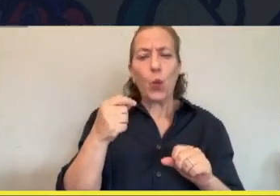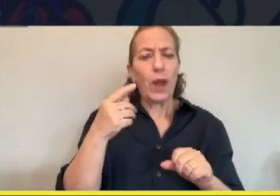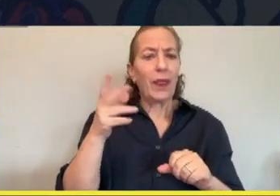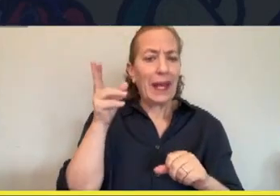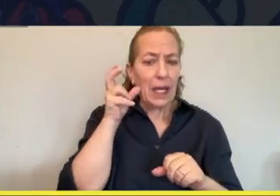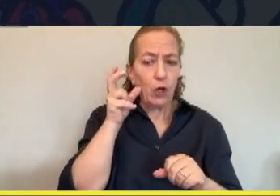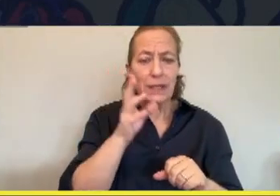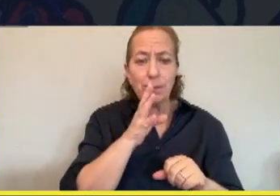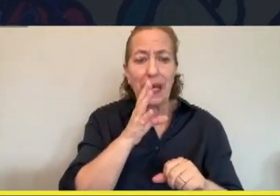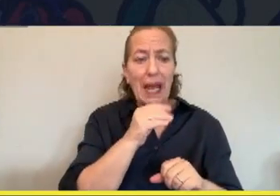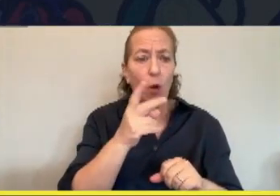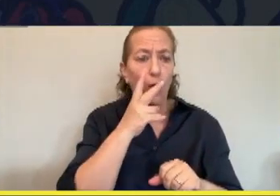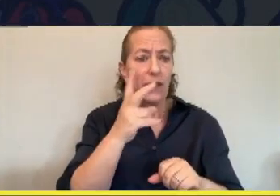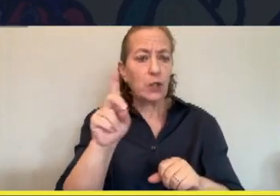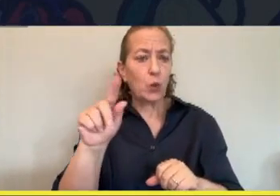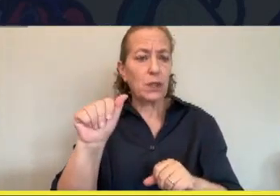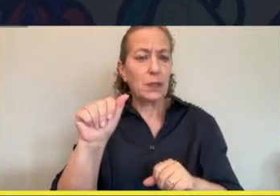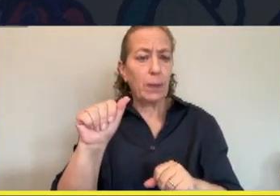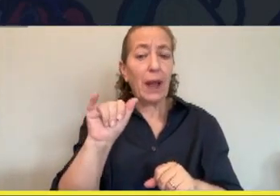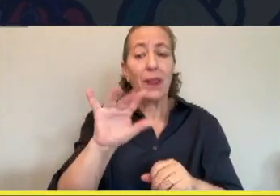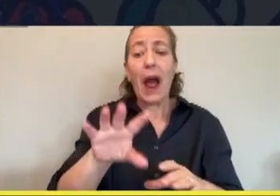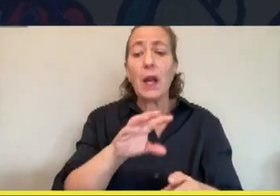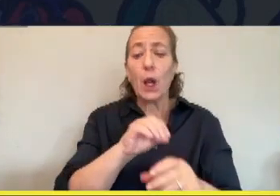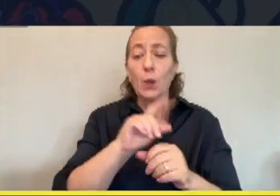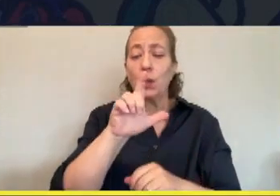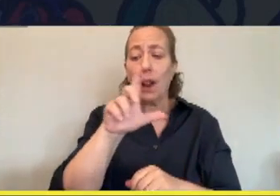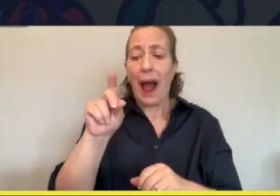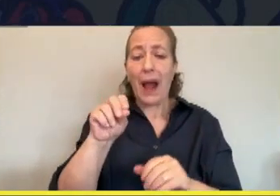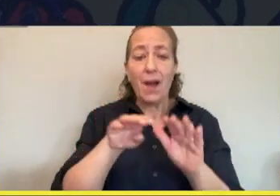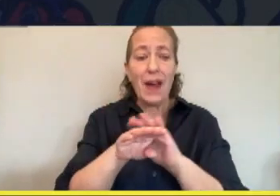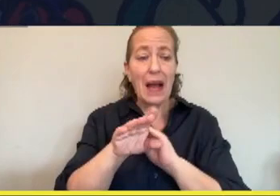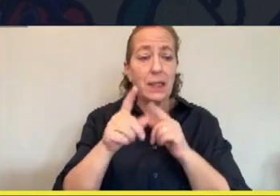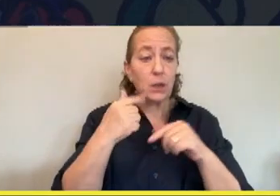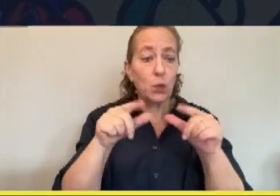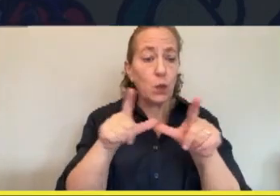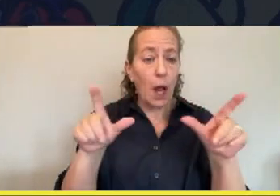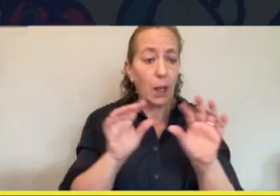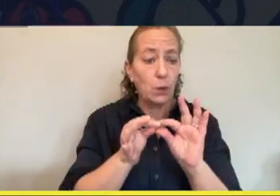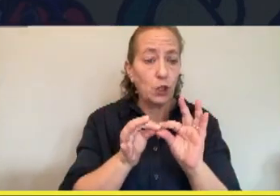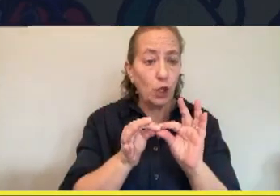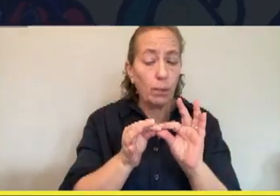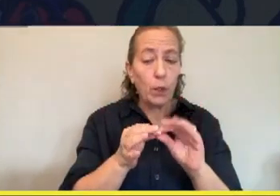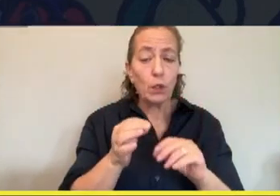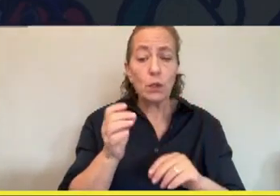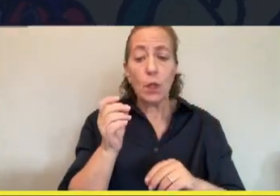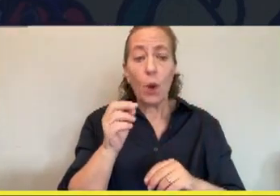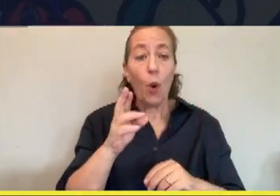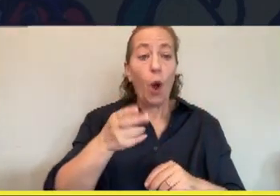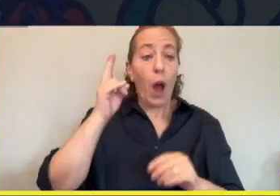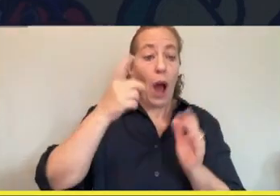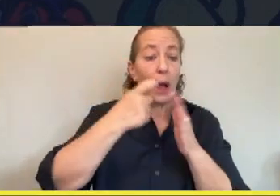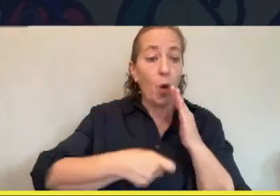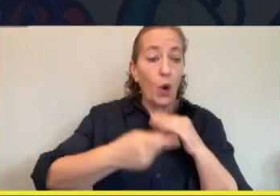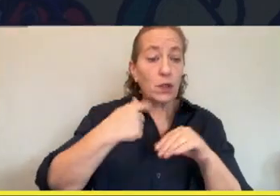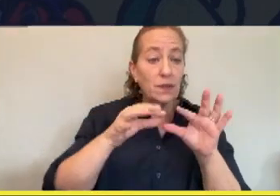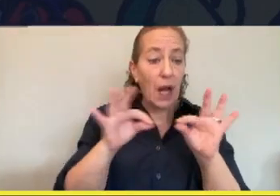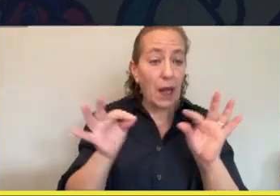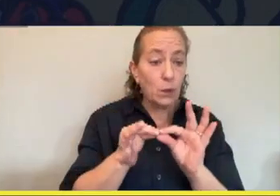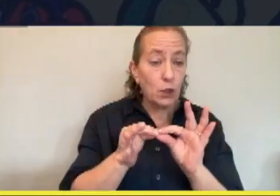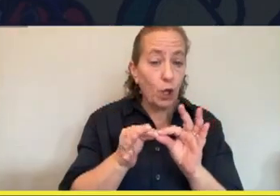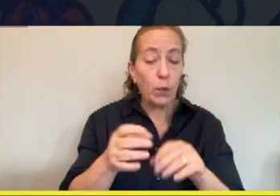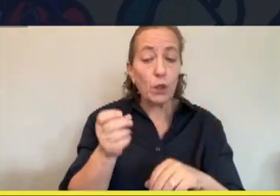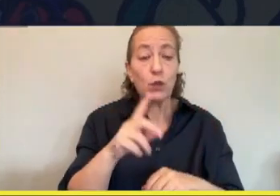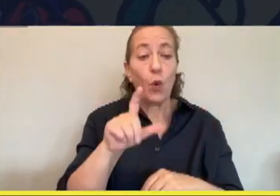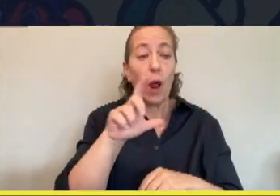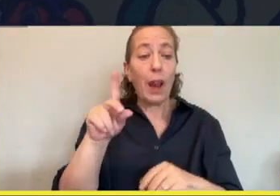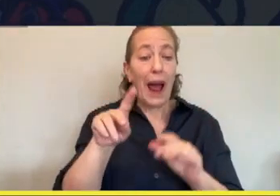disabilities. And this includes a lack of access to sign language interpreters or high cost of sign language interpreters, a lack of access to